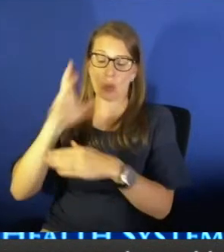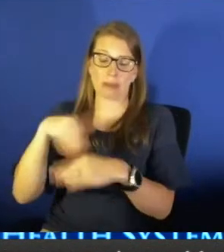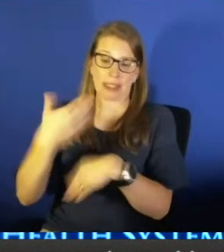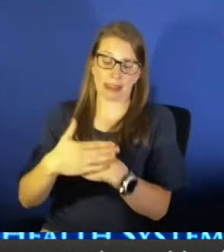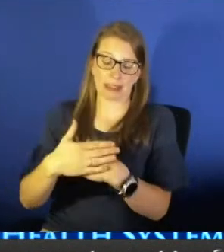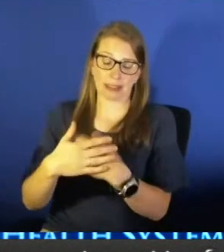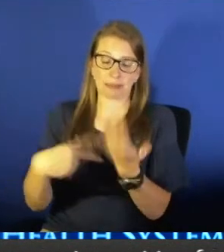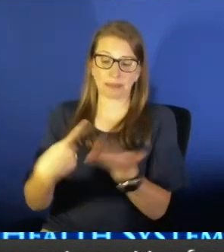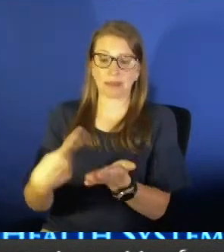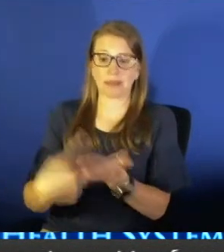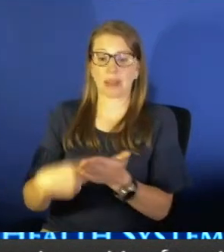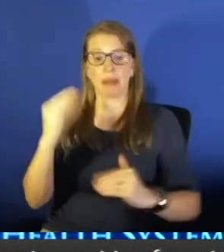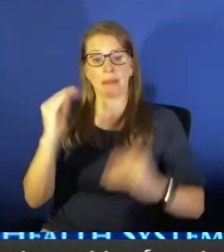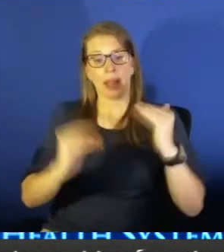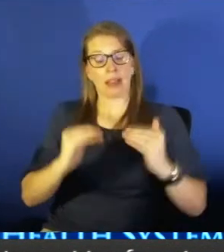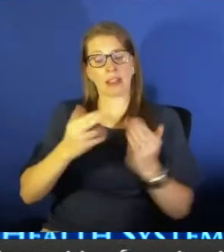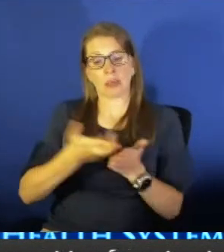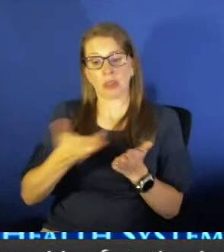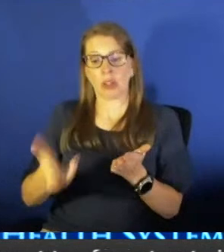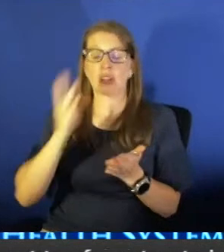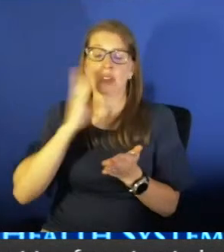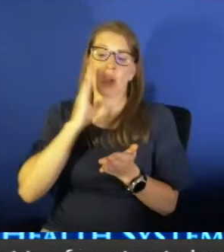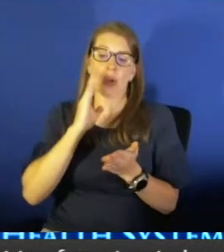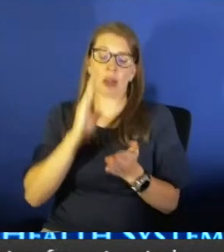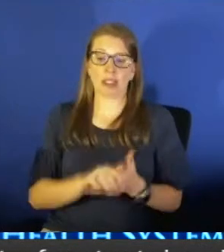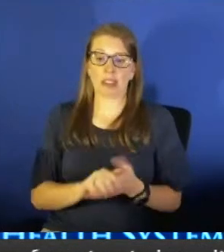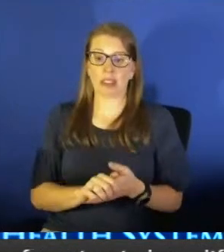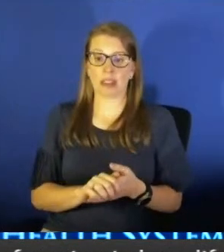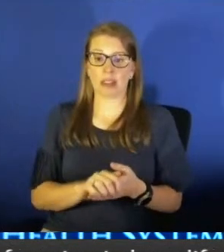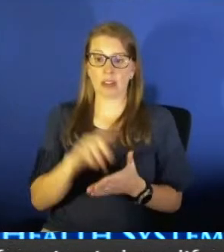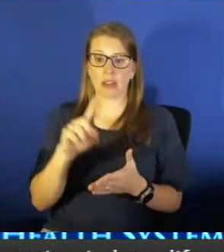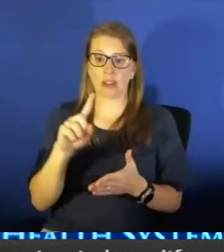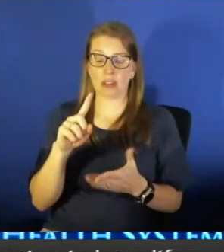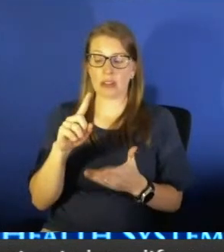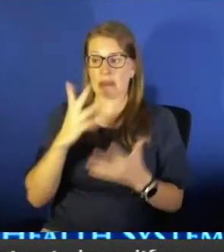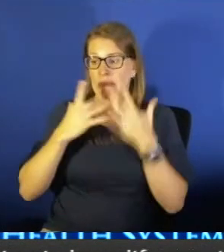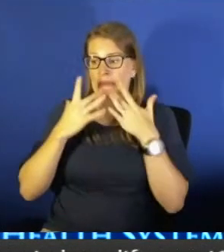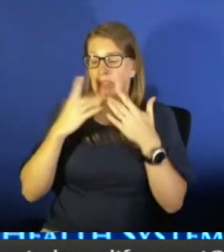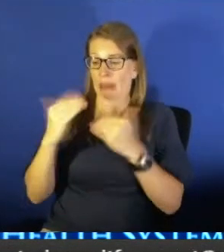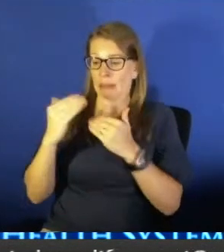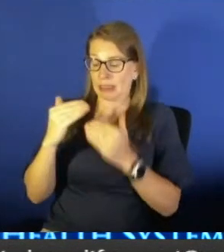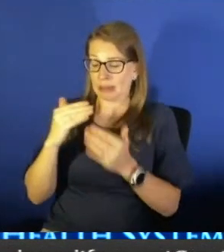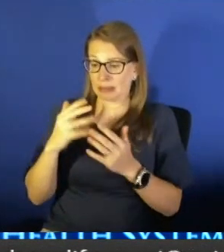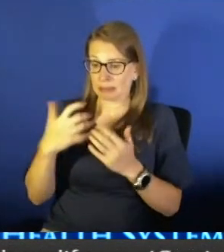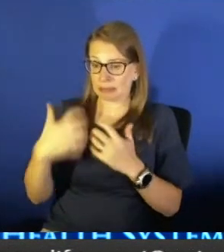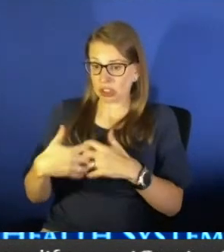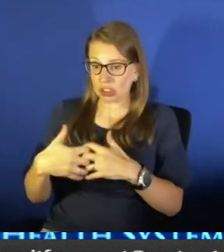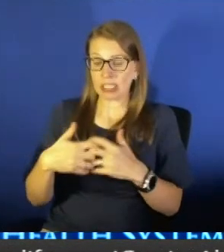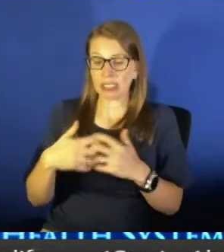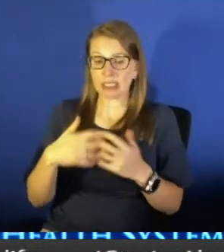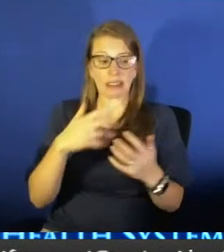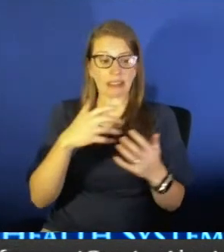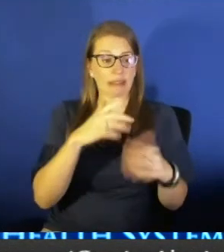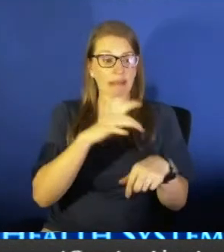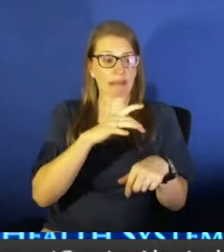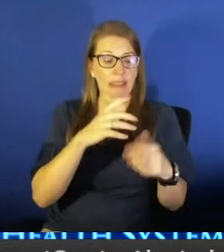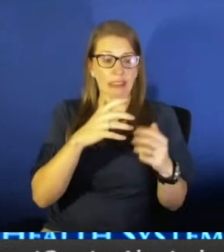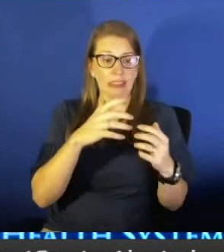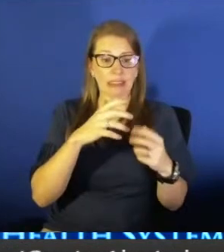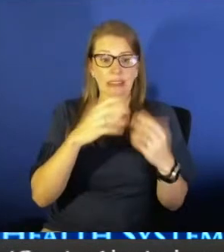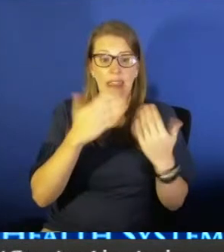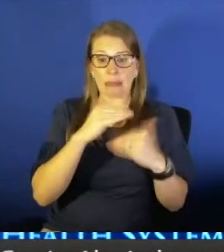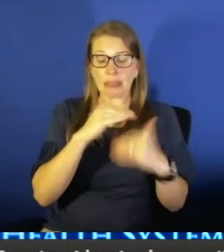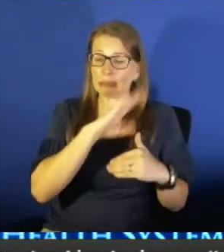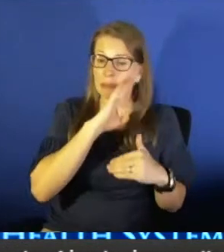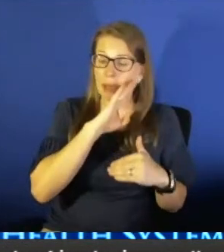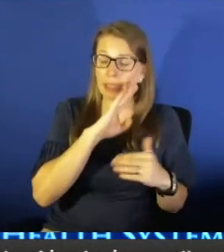and knowing that we only have so many machines, we only have so many beds, and it's a really hard call. I bet. And